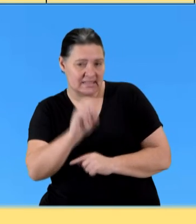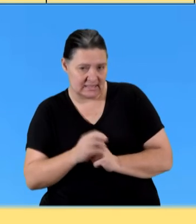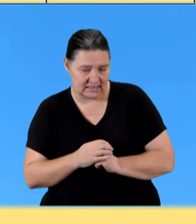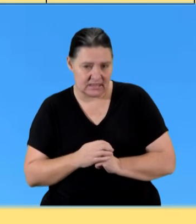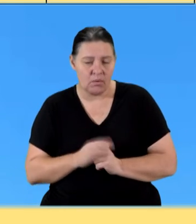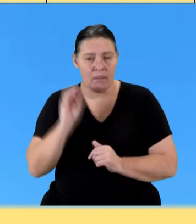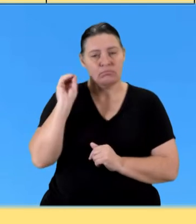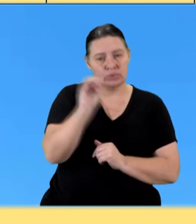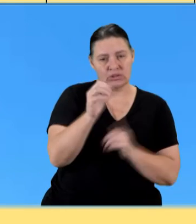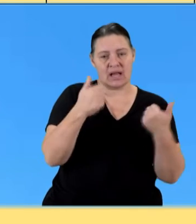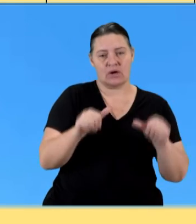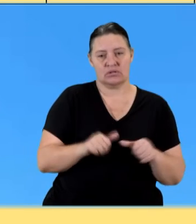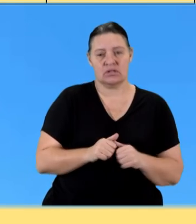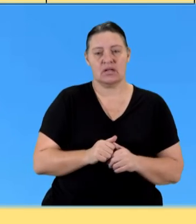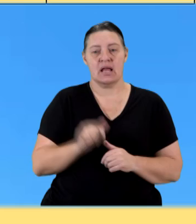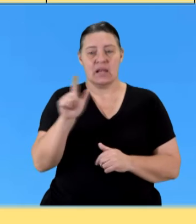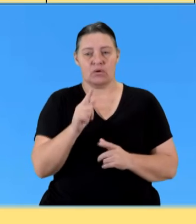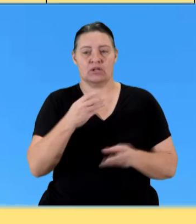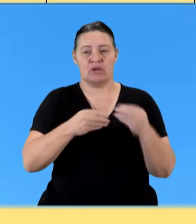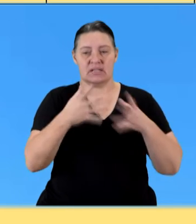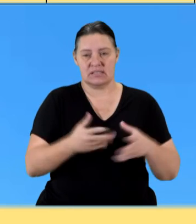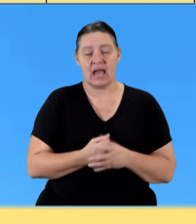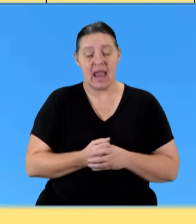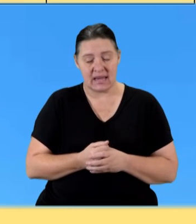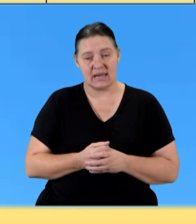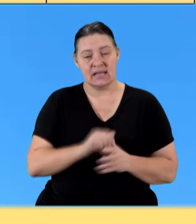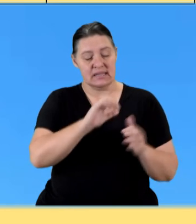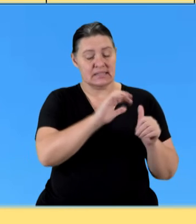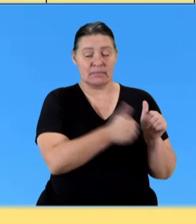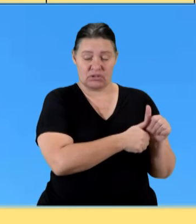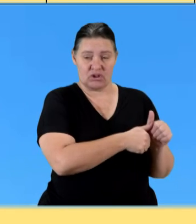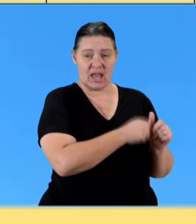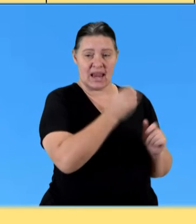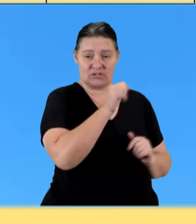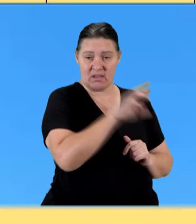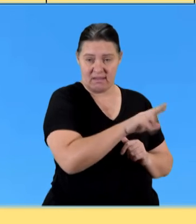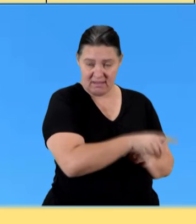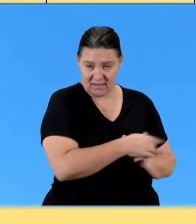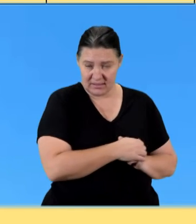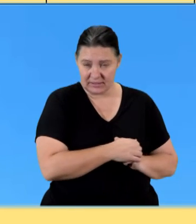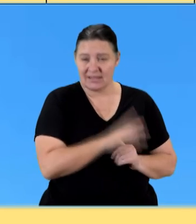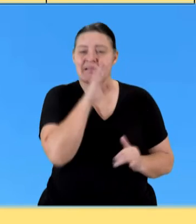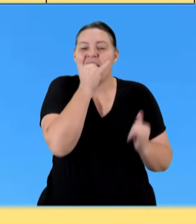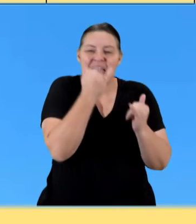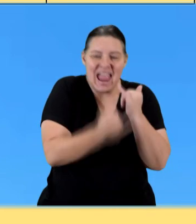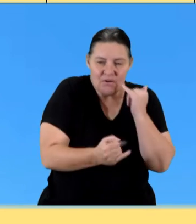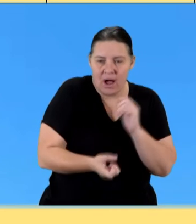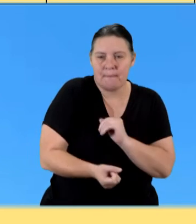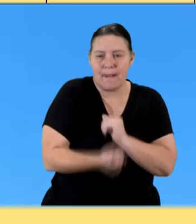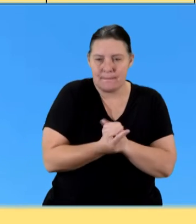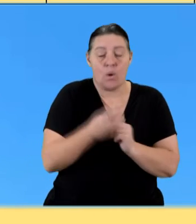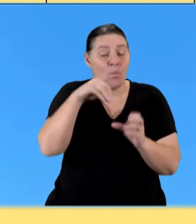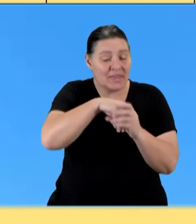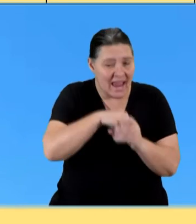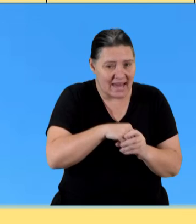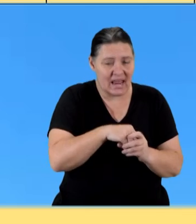1,480 was posted to the account of Lindywear Traders in the subsidiary ledger. So this is an error that has occurred